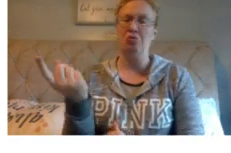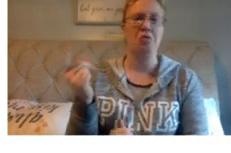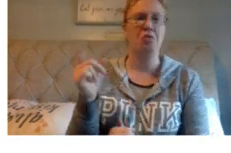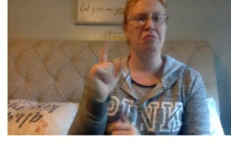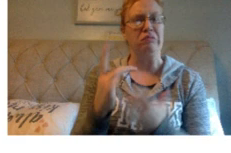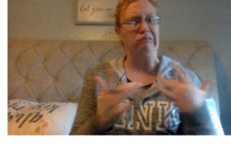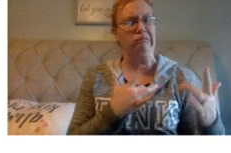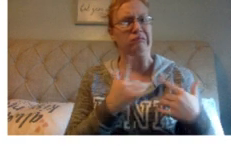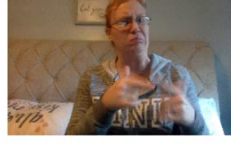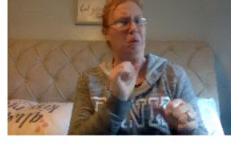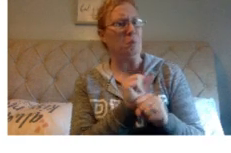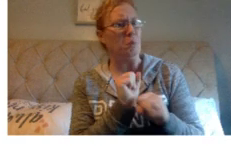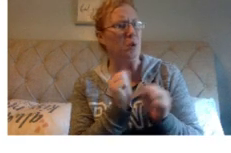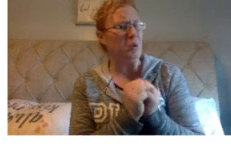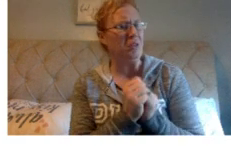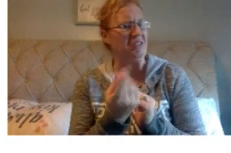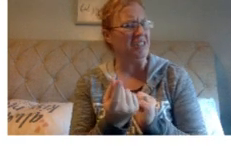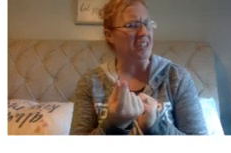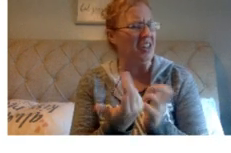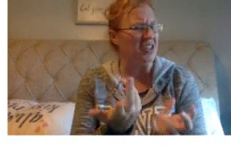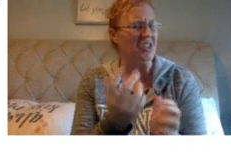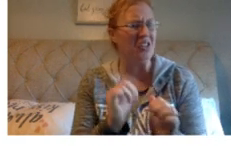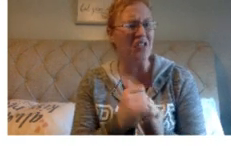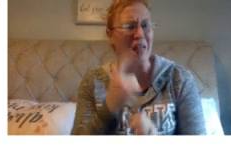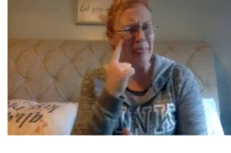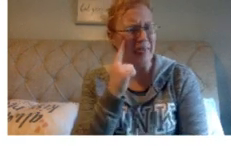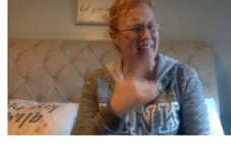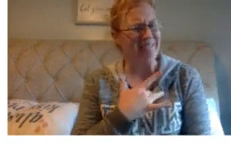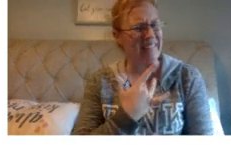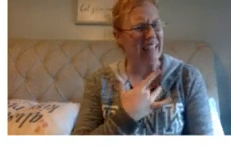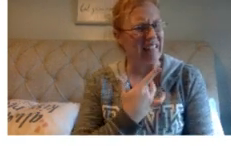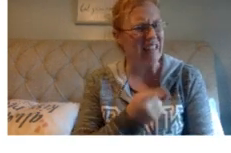about working with a dog. Ooh, how do you think she's feeling?